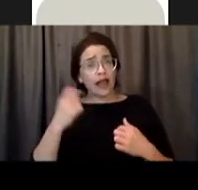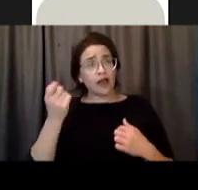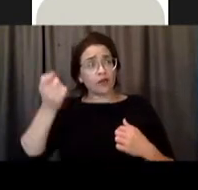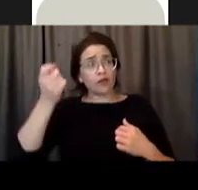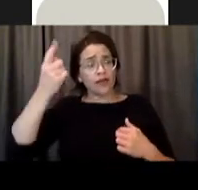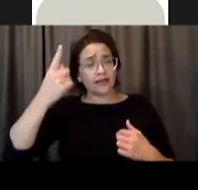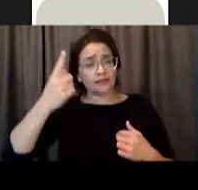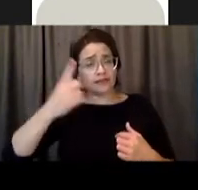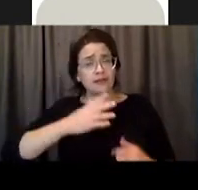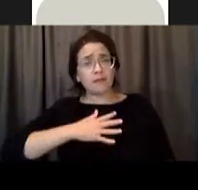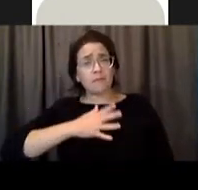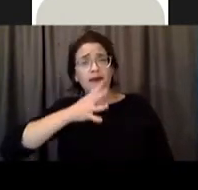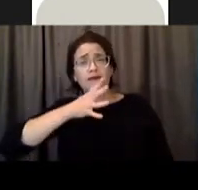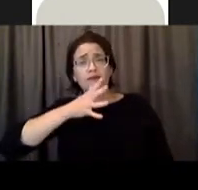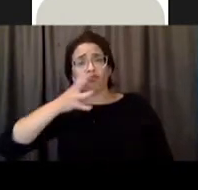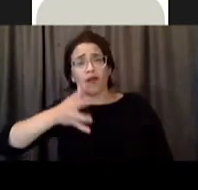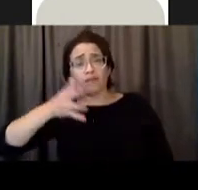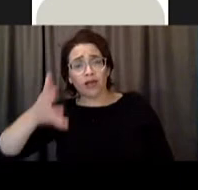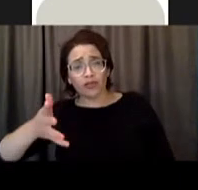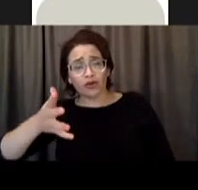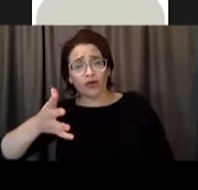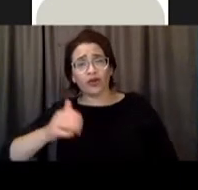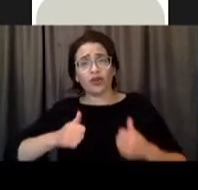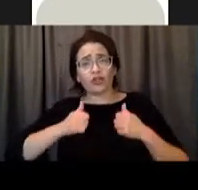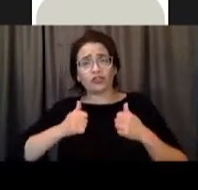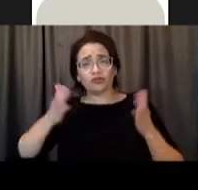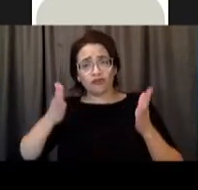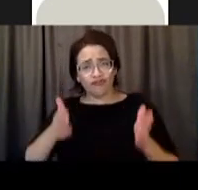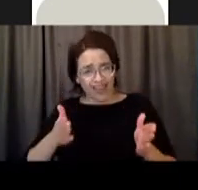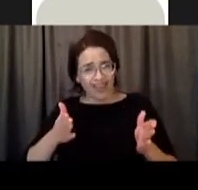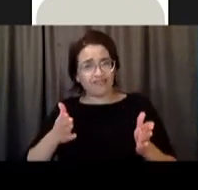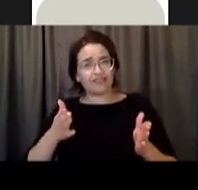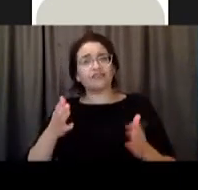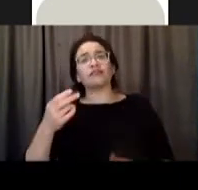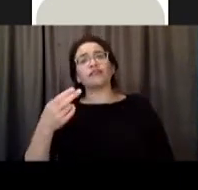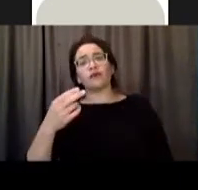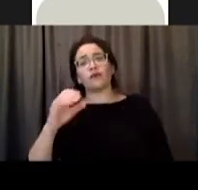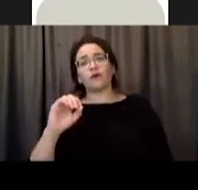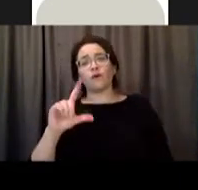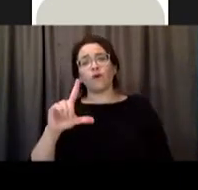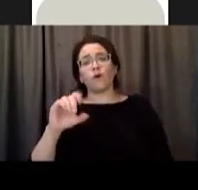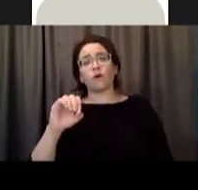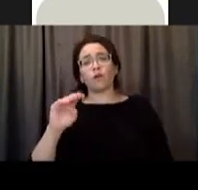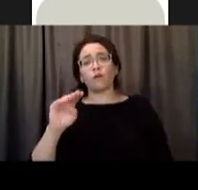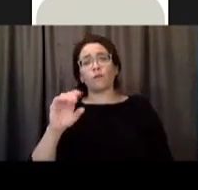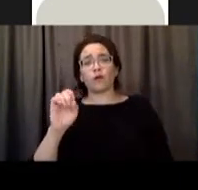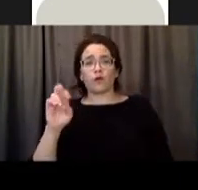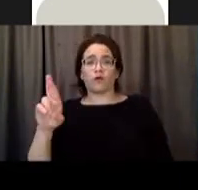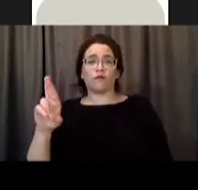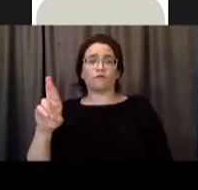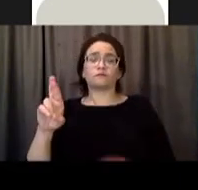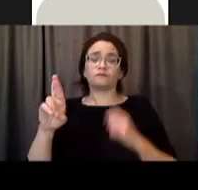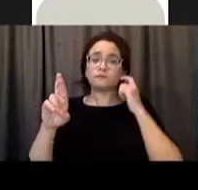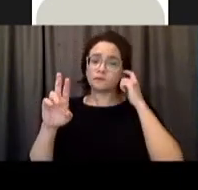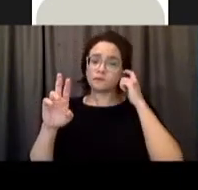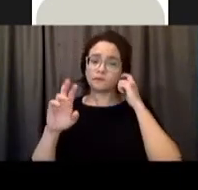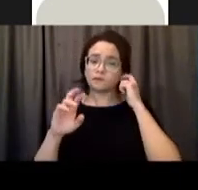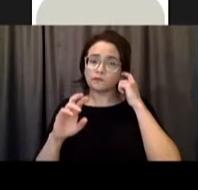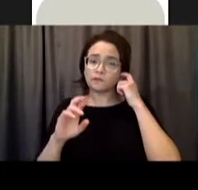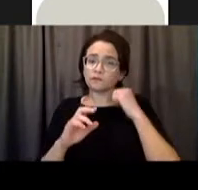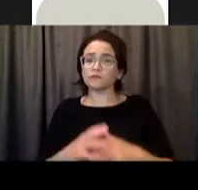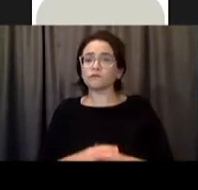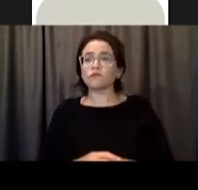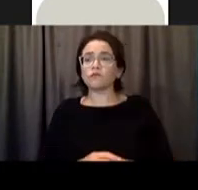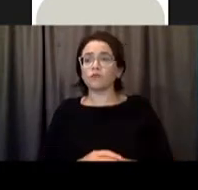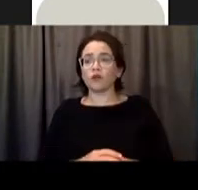was reading Orasutelny's English language history of Ukraine. At the time a very important book that was kind of signifying a growing interest in